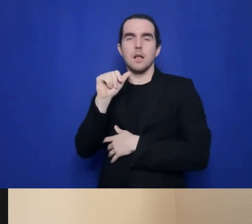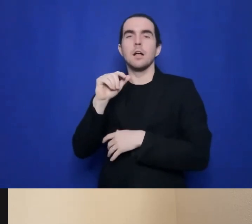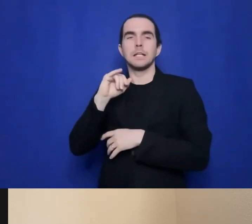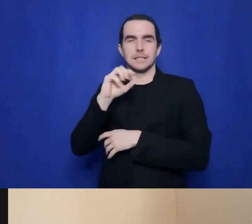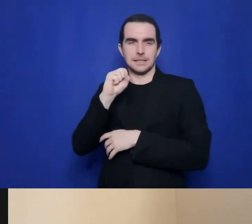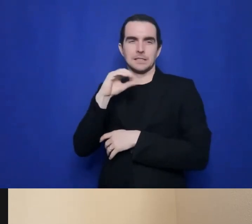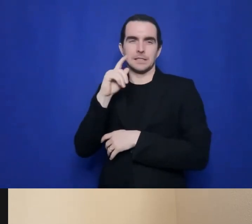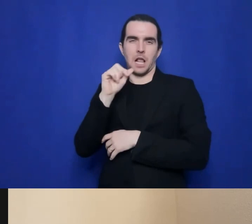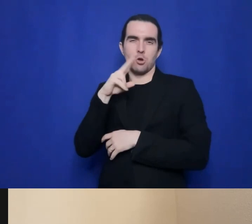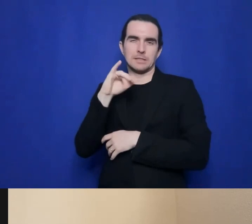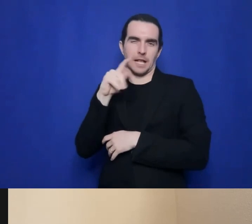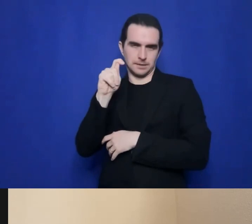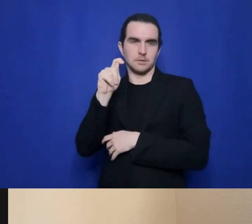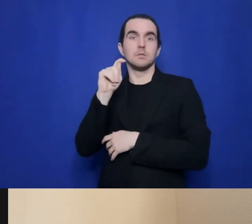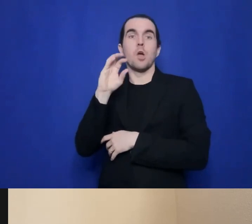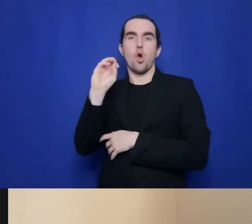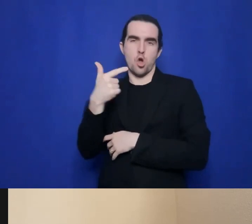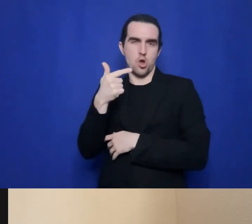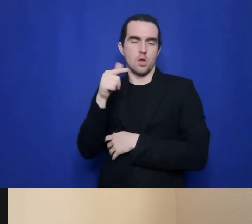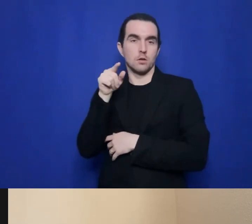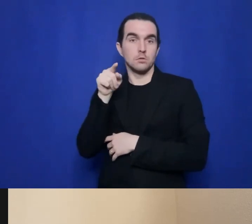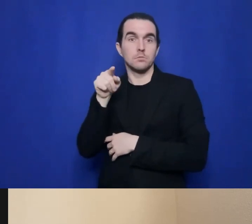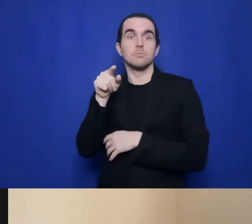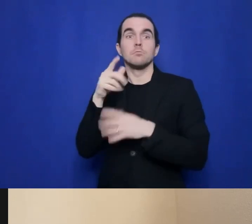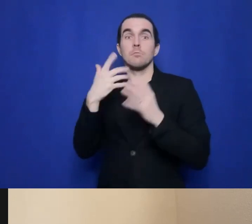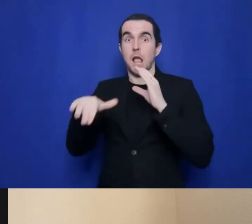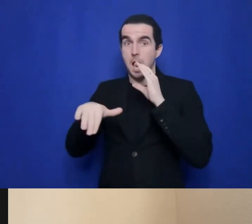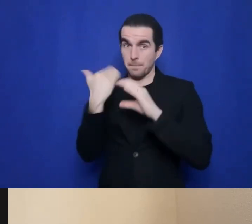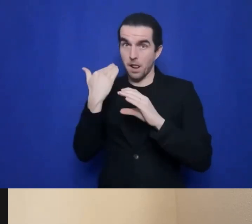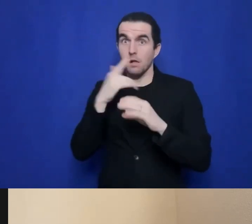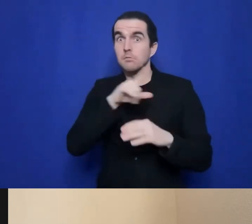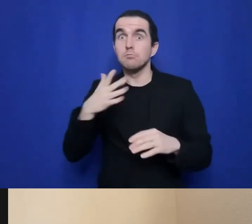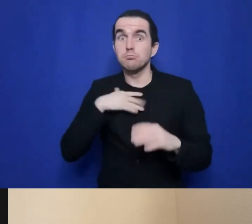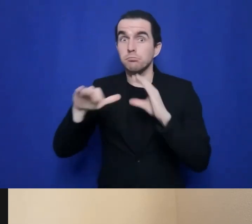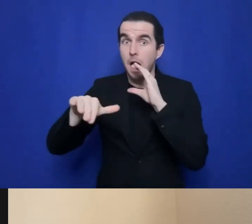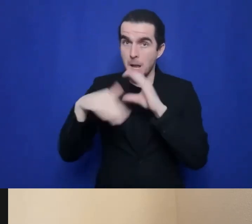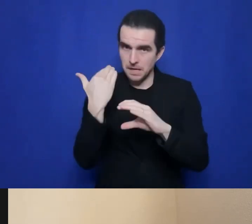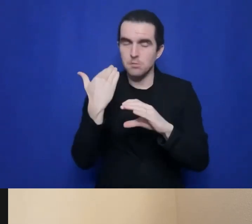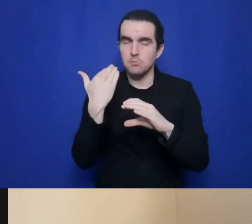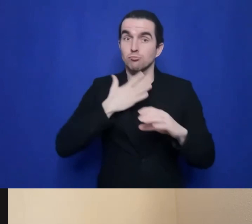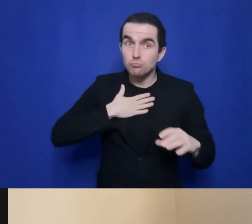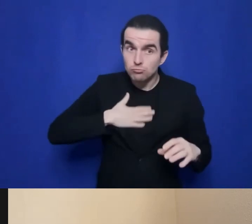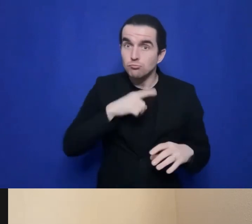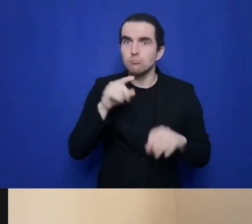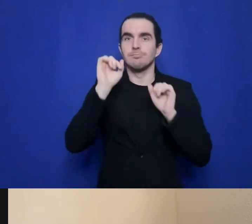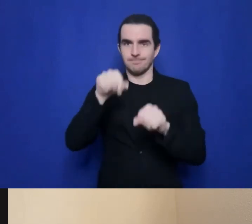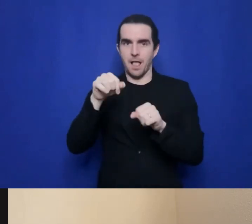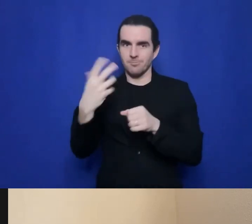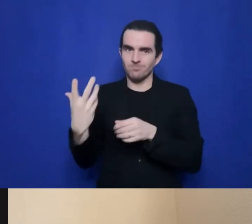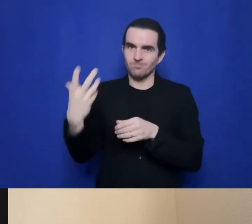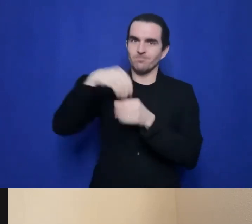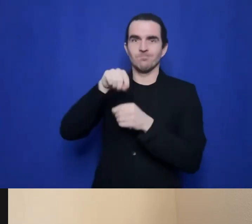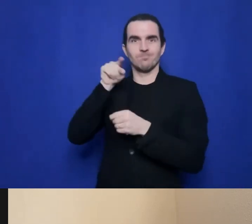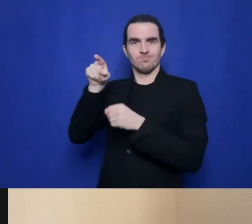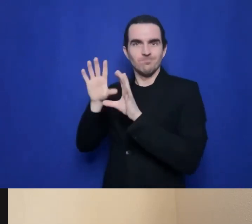to be part of this youth caucus. Yes, thank you, Rosario. Hi, everybody. This